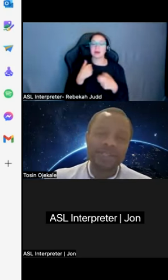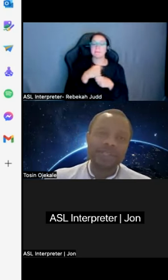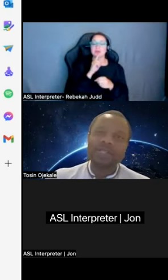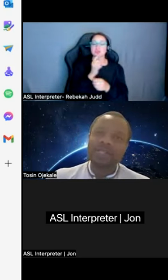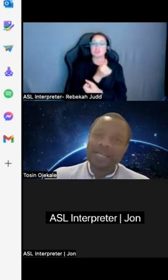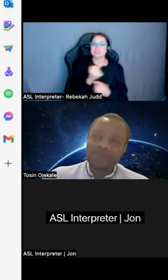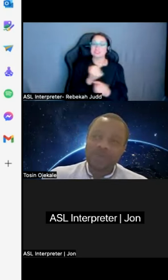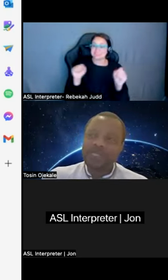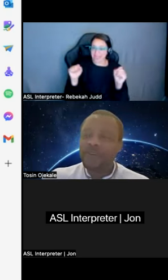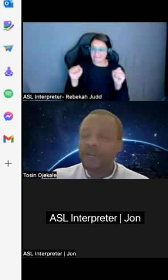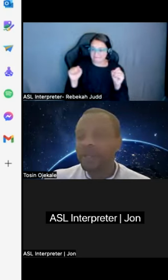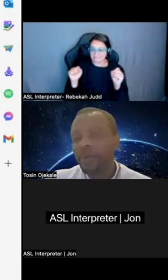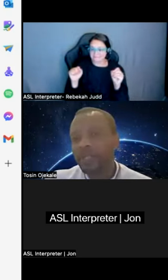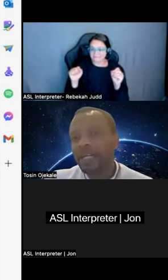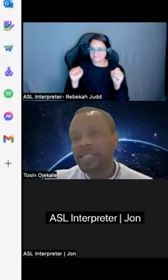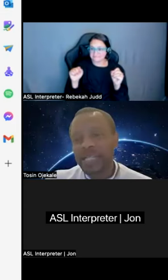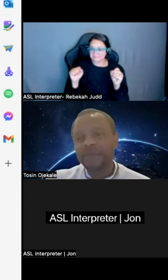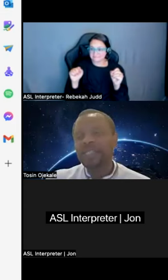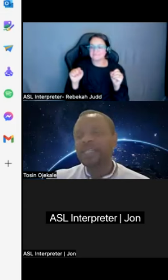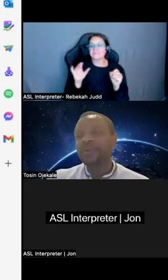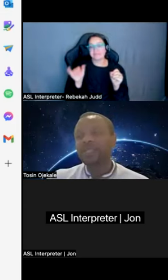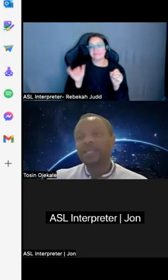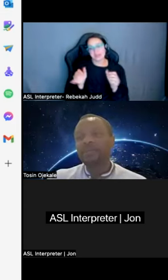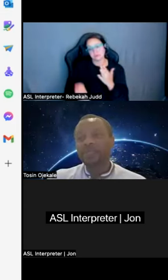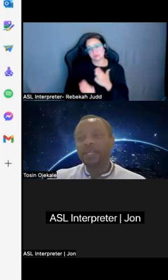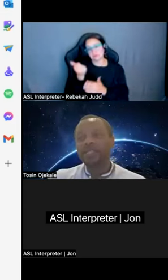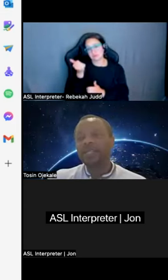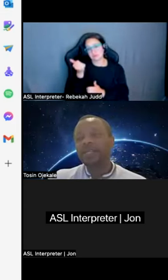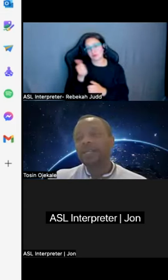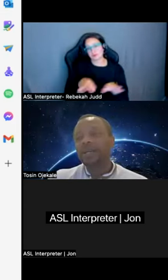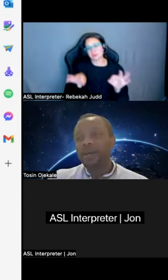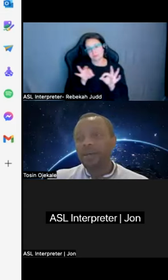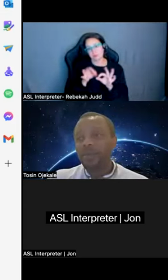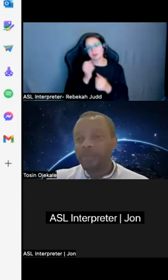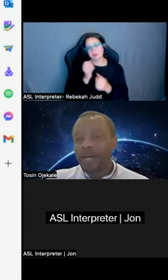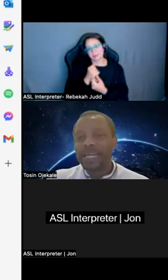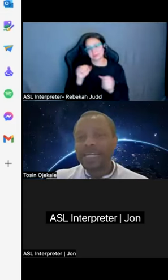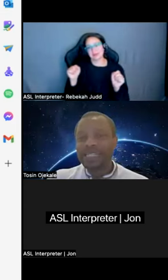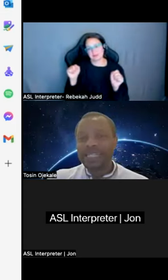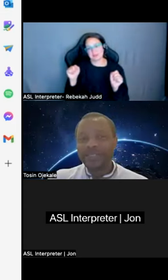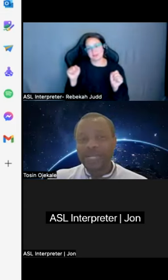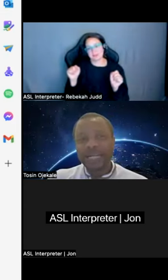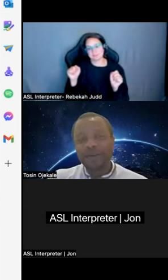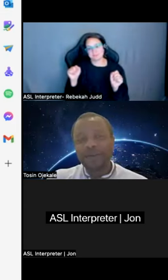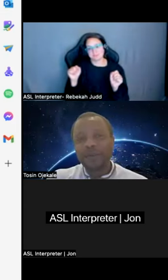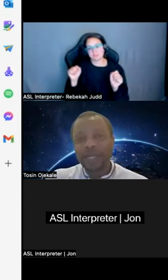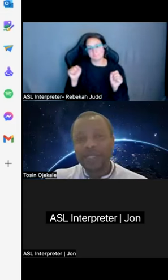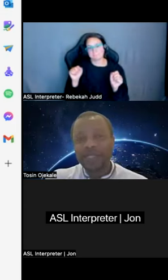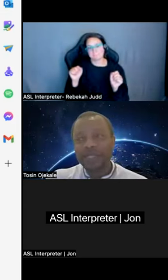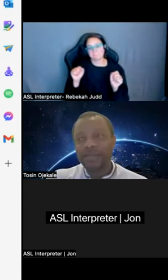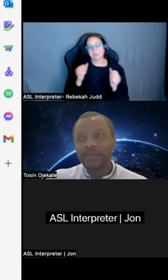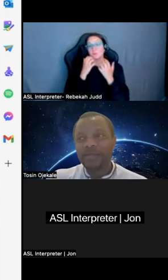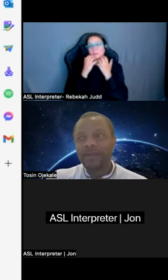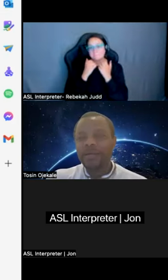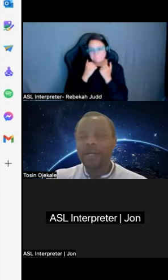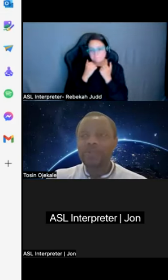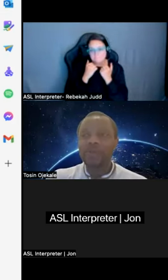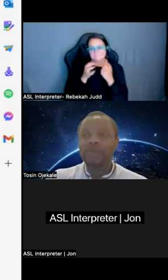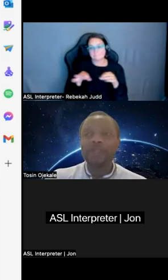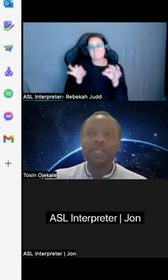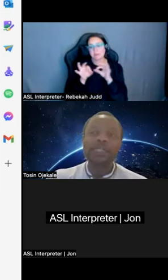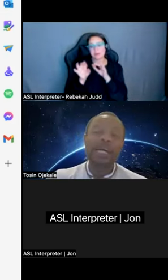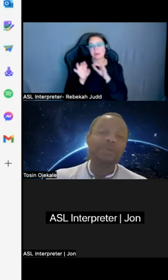passage. That's what is very important. Safety is what is important. What matters is that you get out of the place.